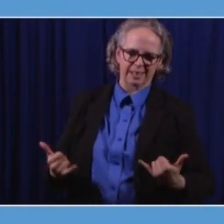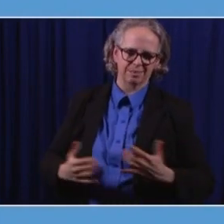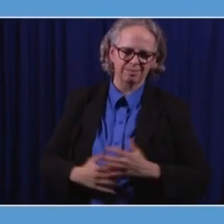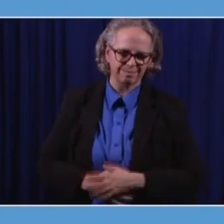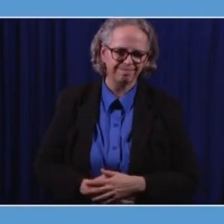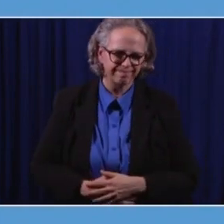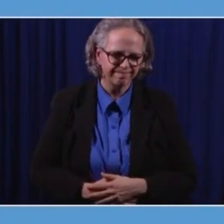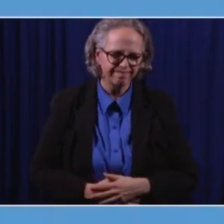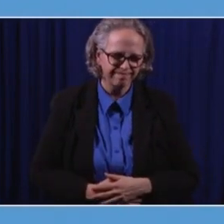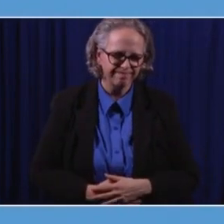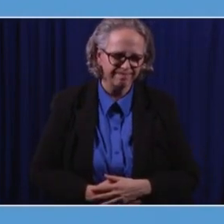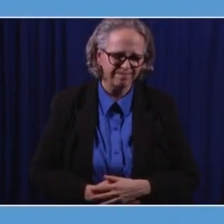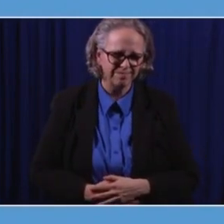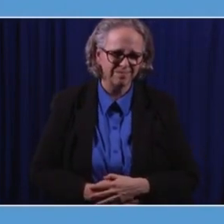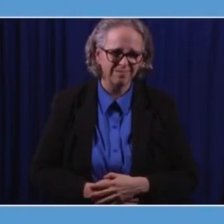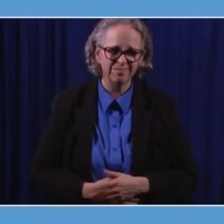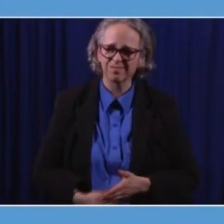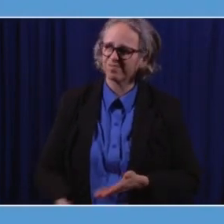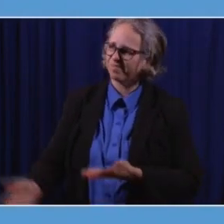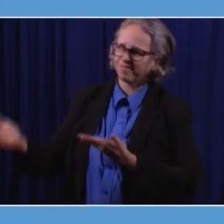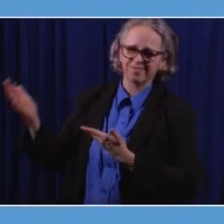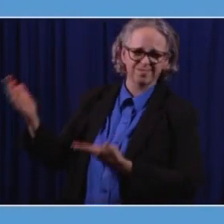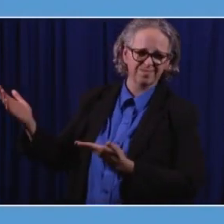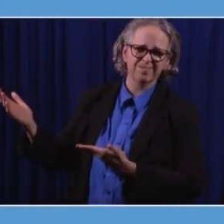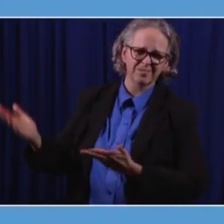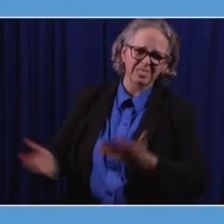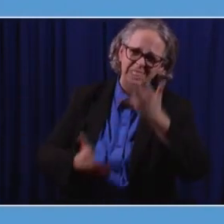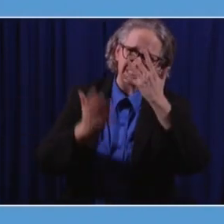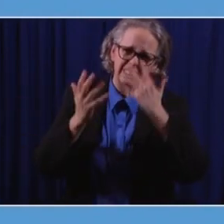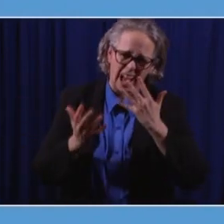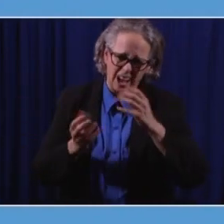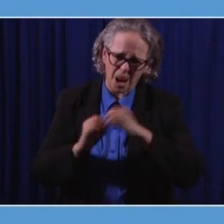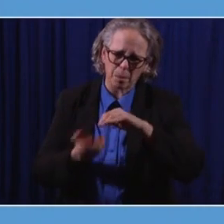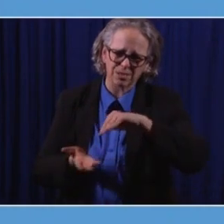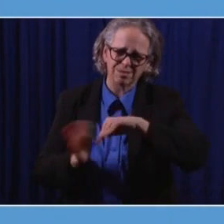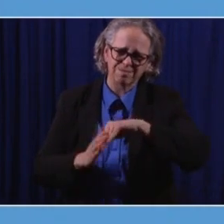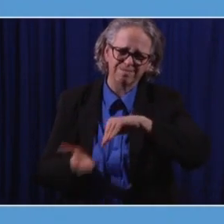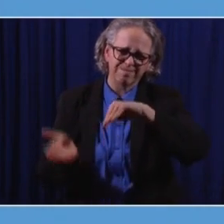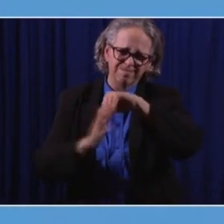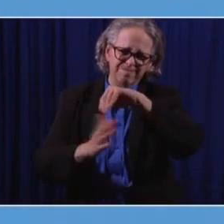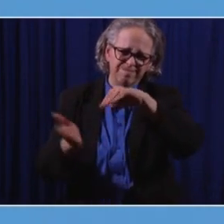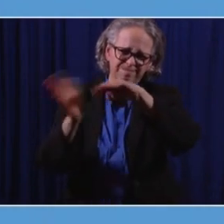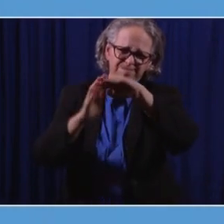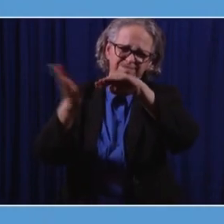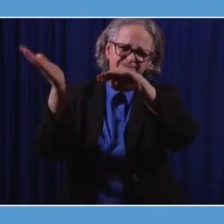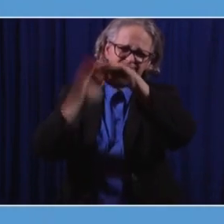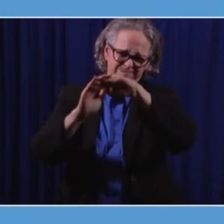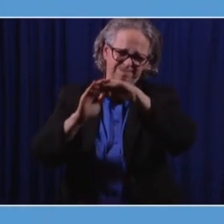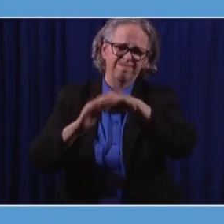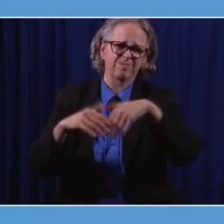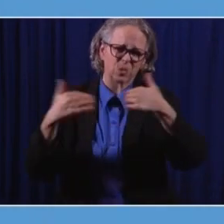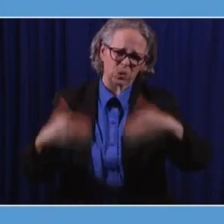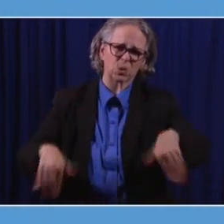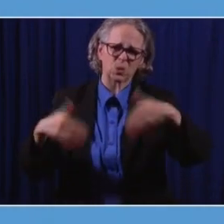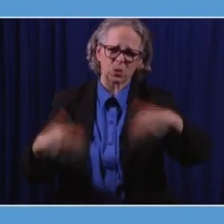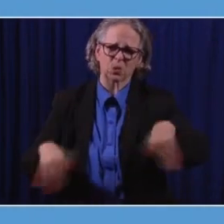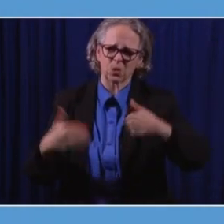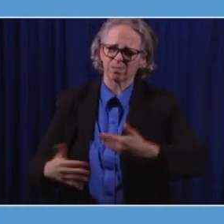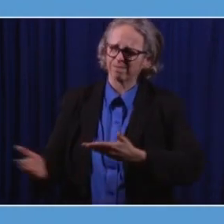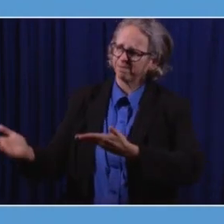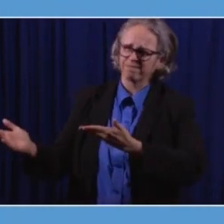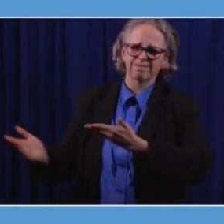And as you can see, sadly, the number of cases continues to go up. We're